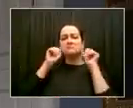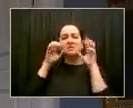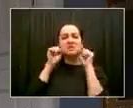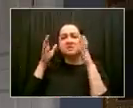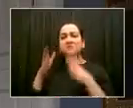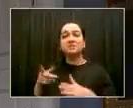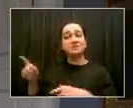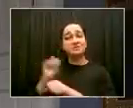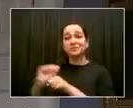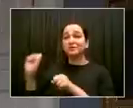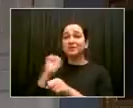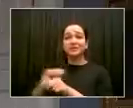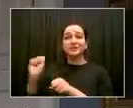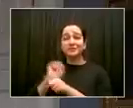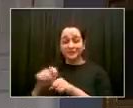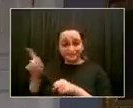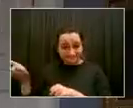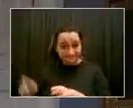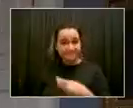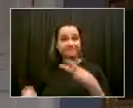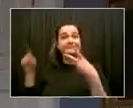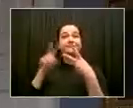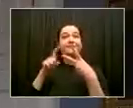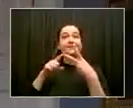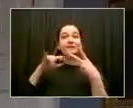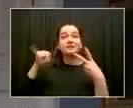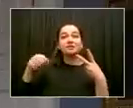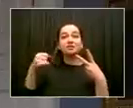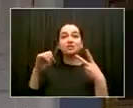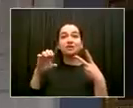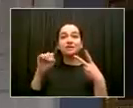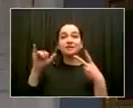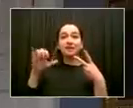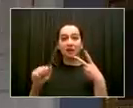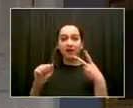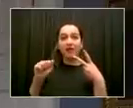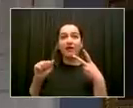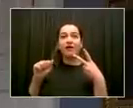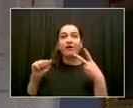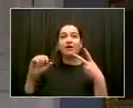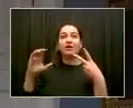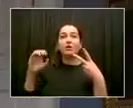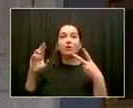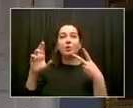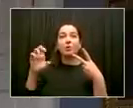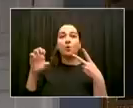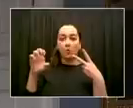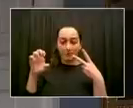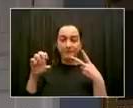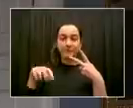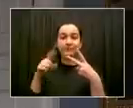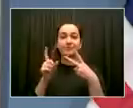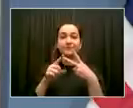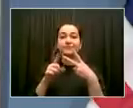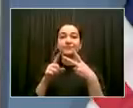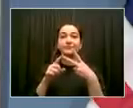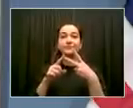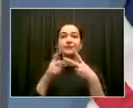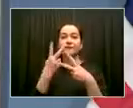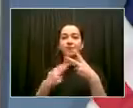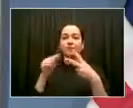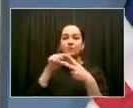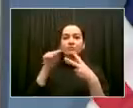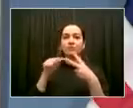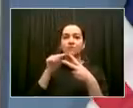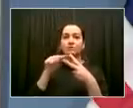Inspector Jessica Corey. And Jessica, again, will speak for herself, but she has recently taken over as the commanding officer of our hate crimes